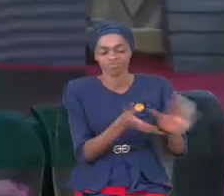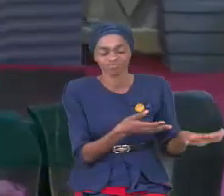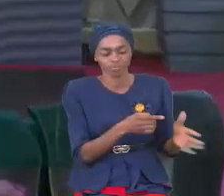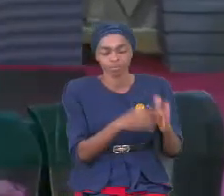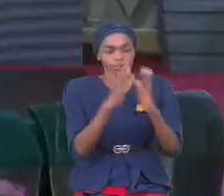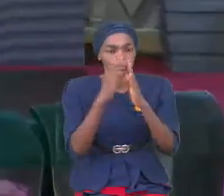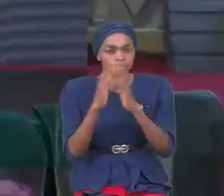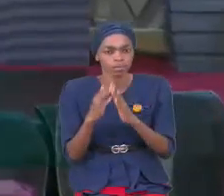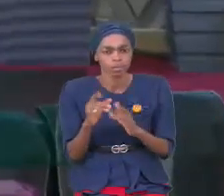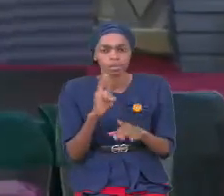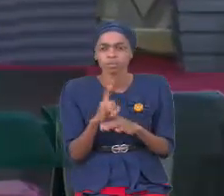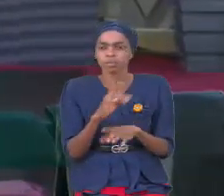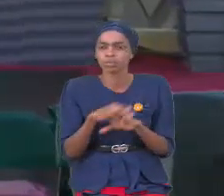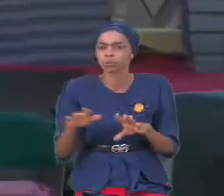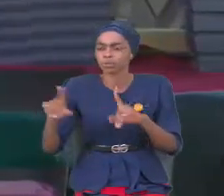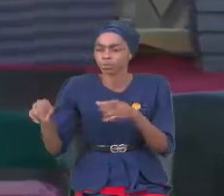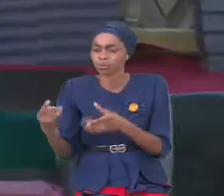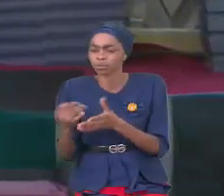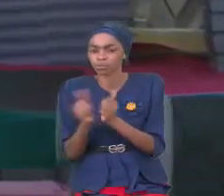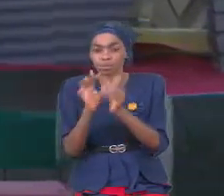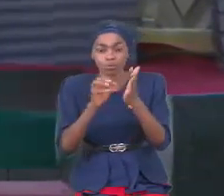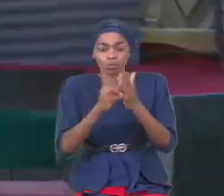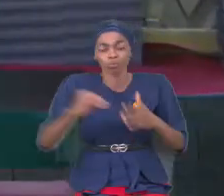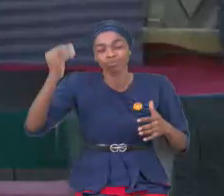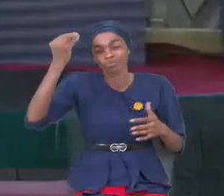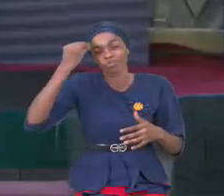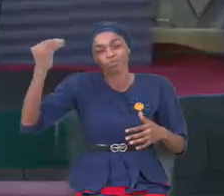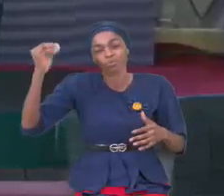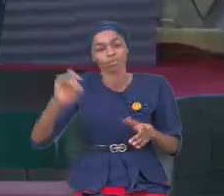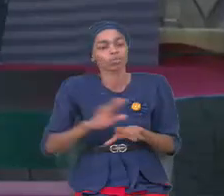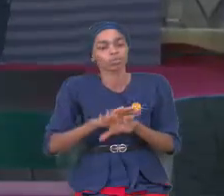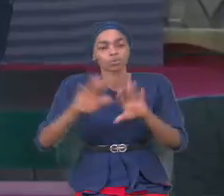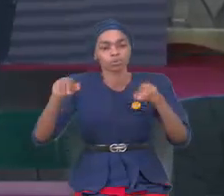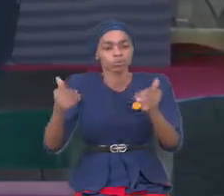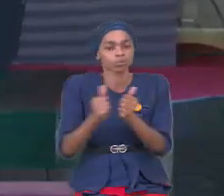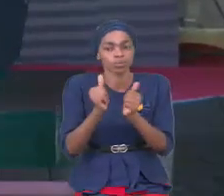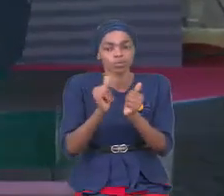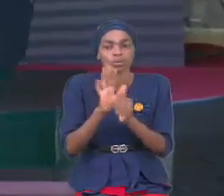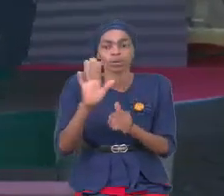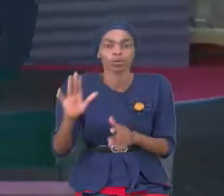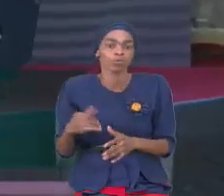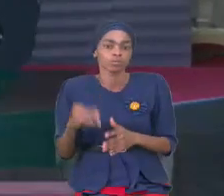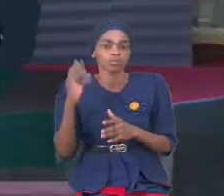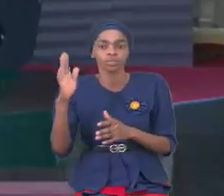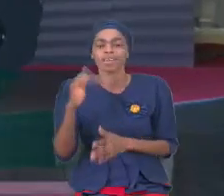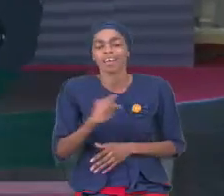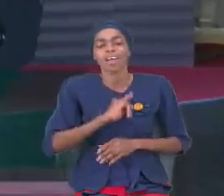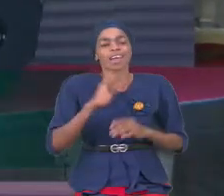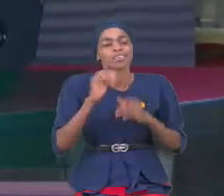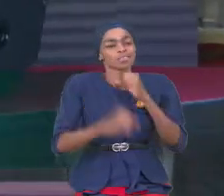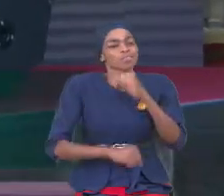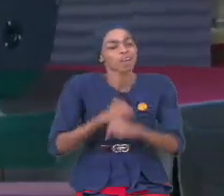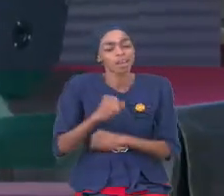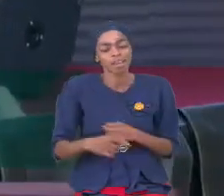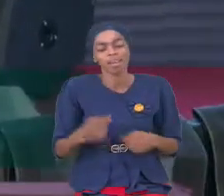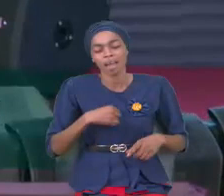opinion and don't go with personal testimony. I suffered. I went to the belly of hell and then I saw this, I saw